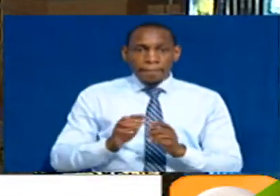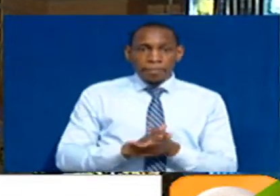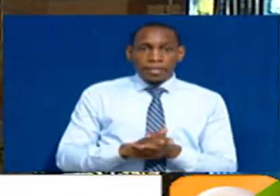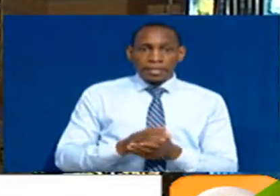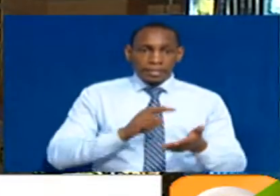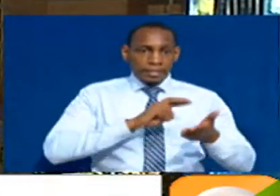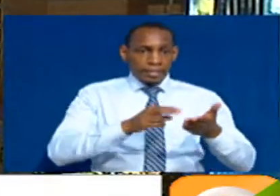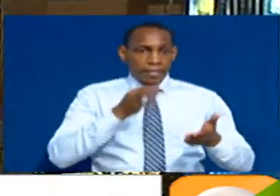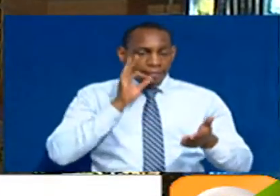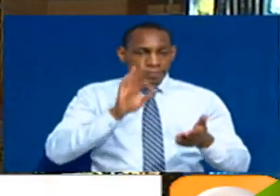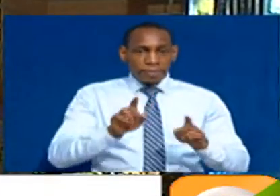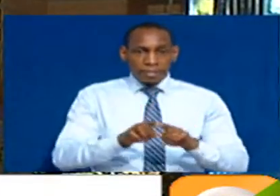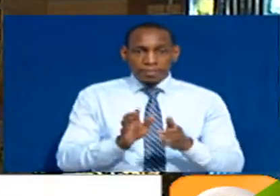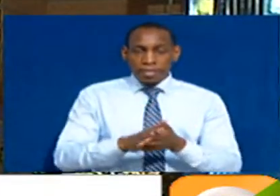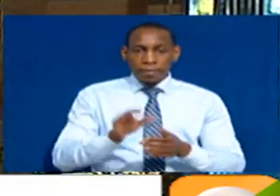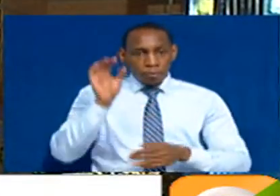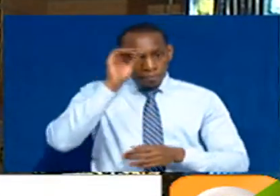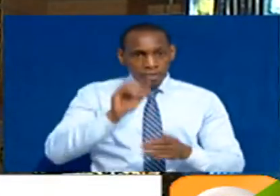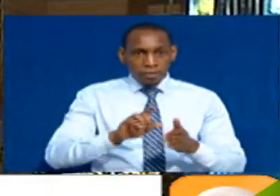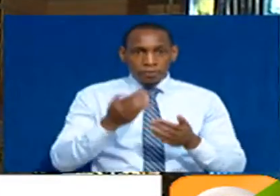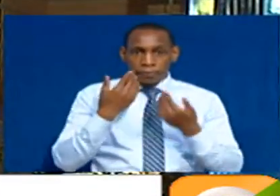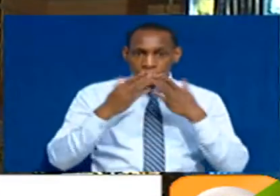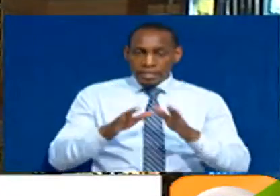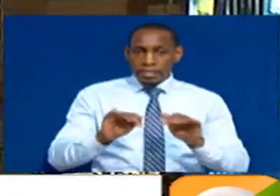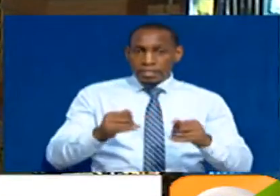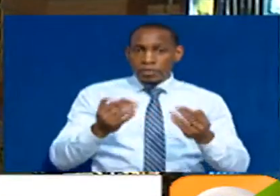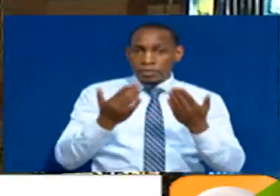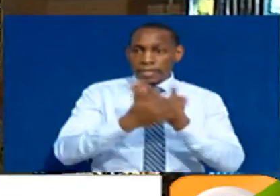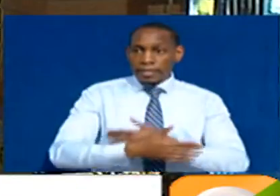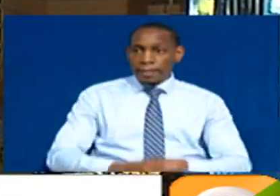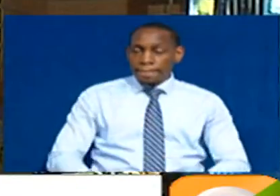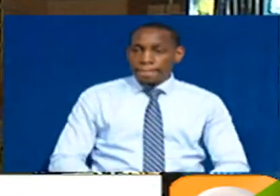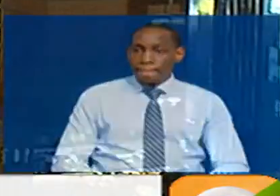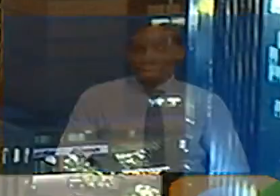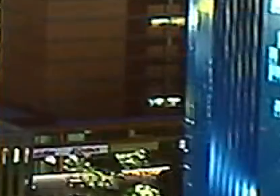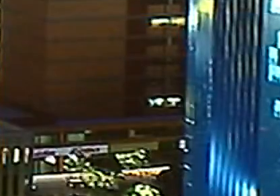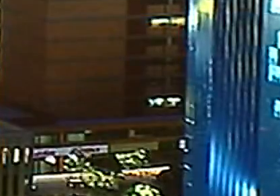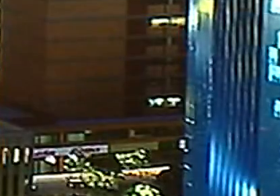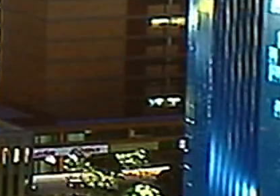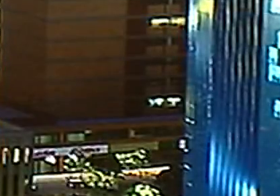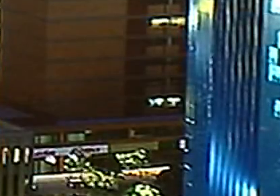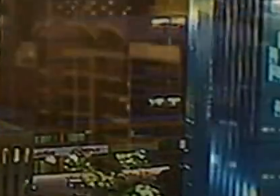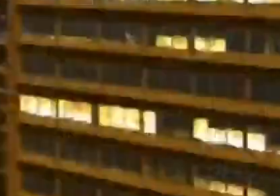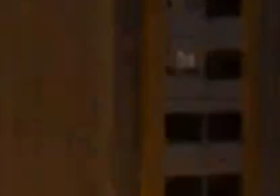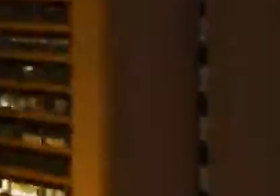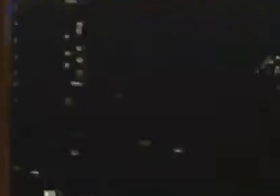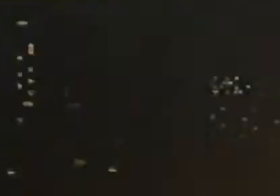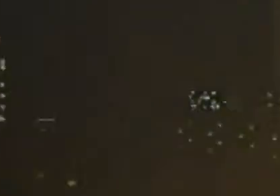read your feedback, get a few more thoughts, and then we wrap it up. You're watching Newsnight. Stay with us. We'll be right back.